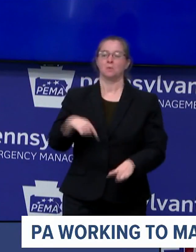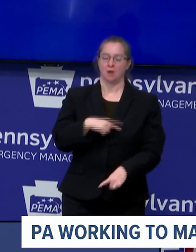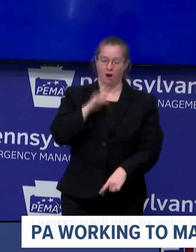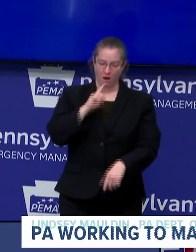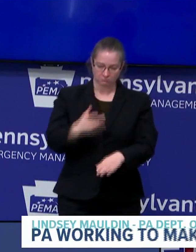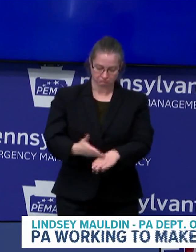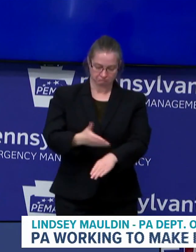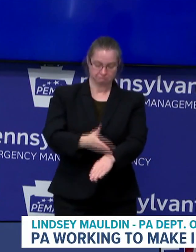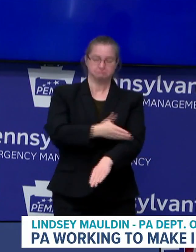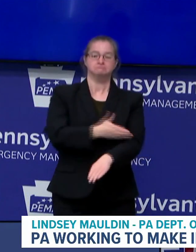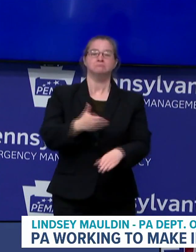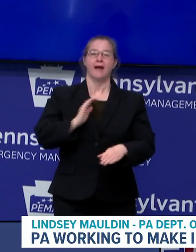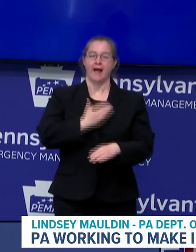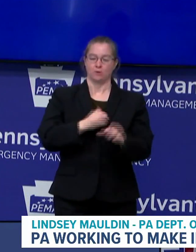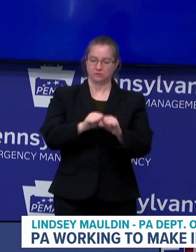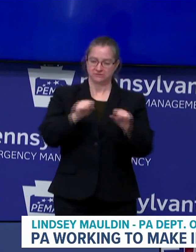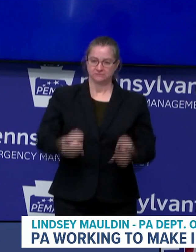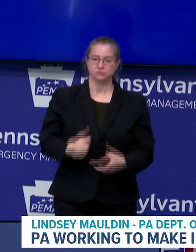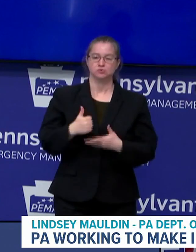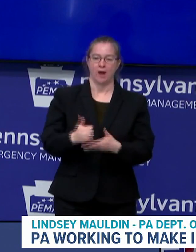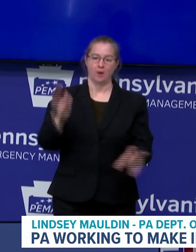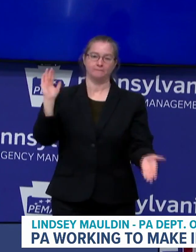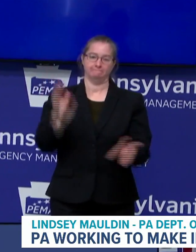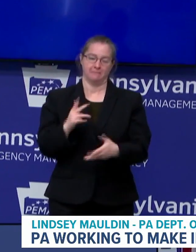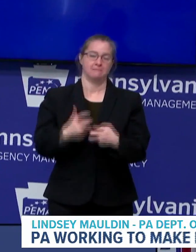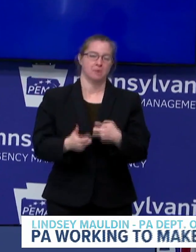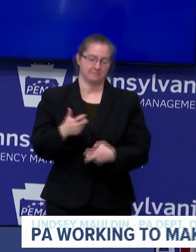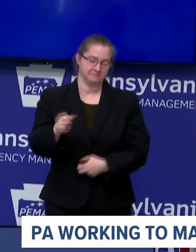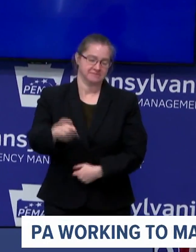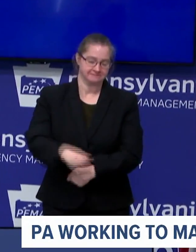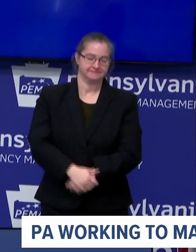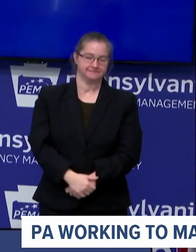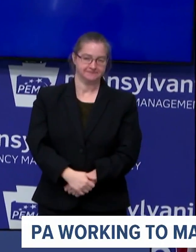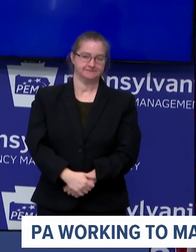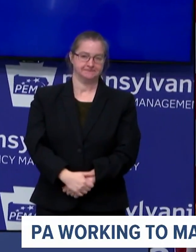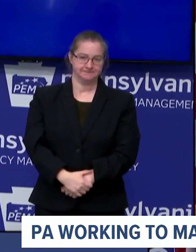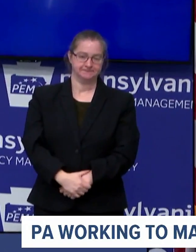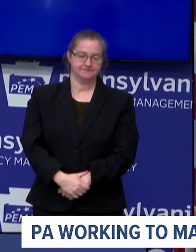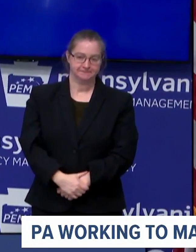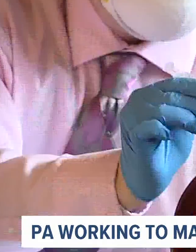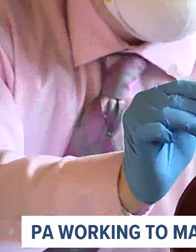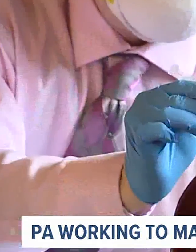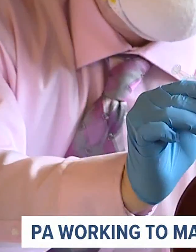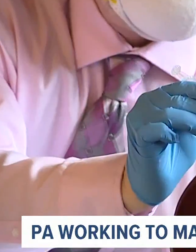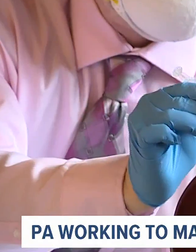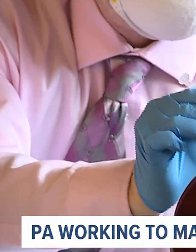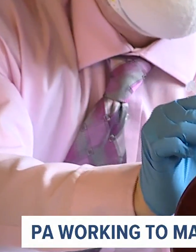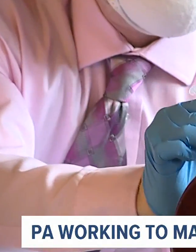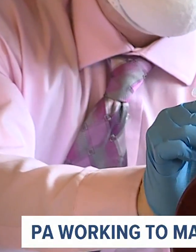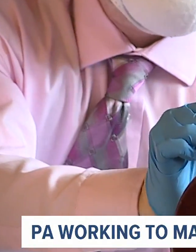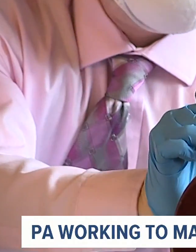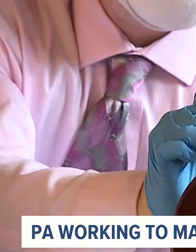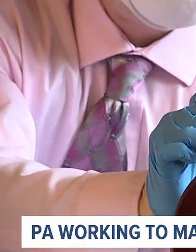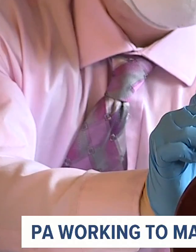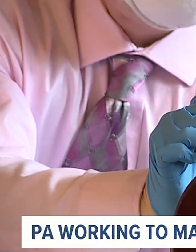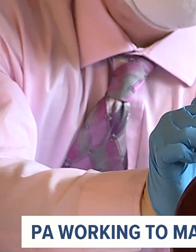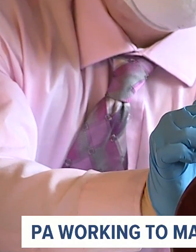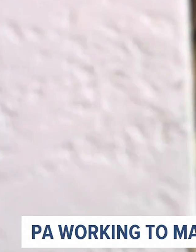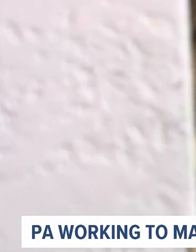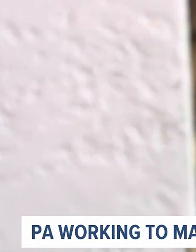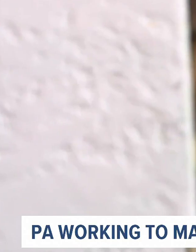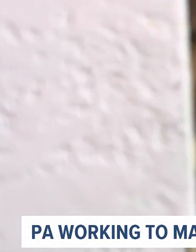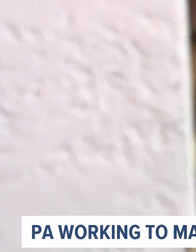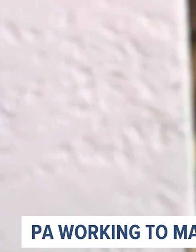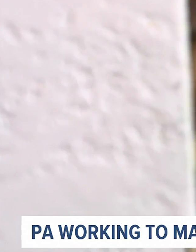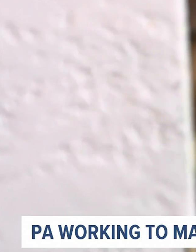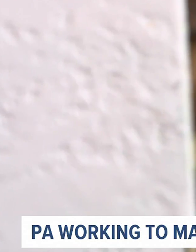to our systems that might be able to mitigate some of those issues. Pennsylvania's Department of Health repeatedly was asked questions Friday over why the state doesn't have